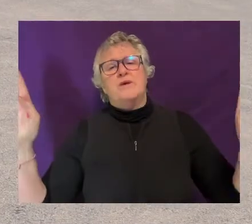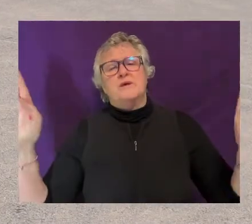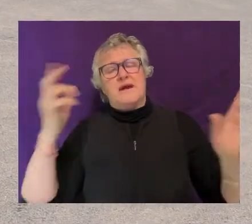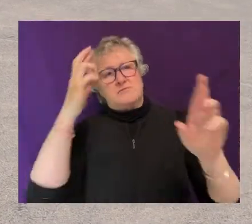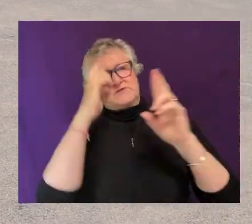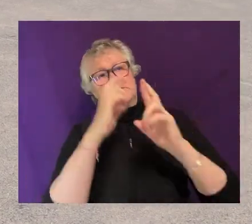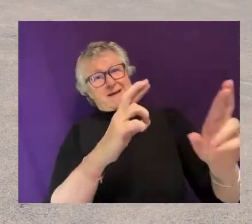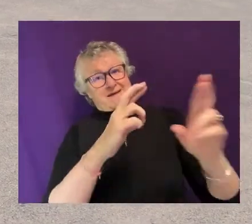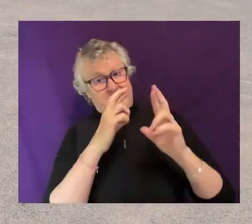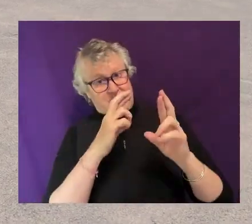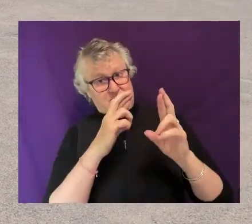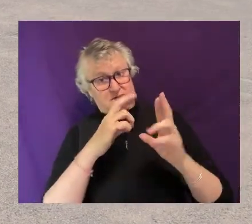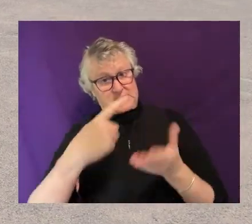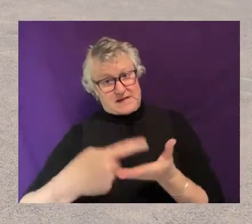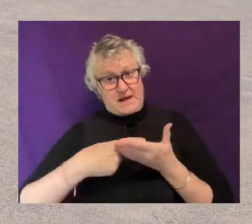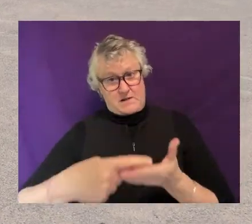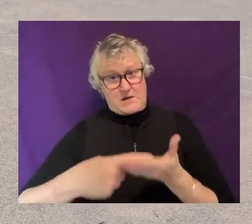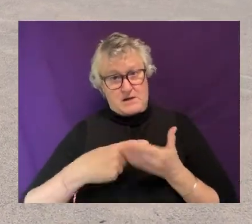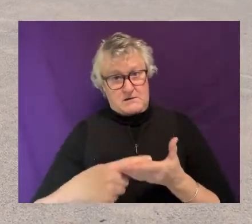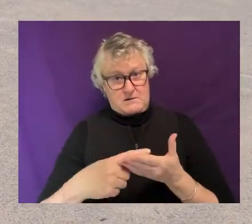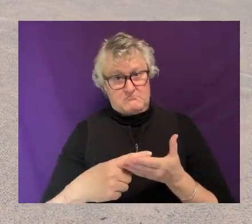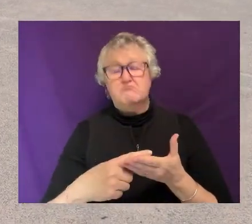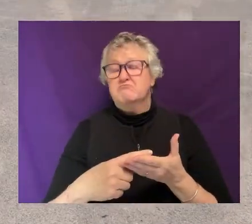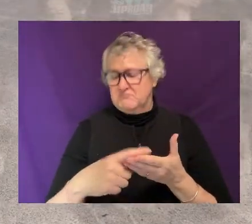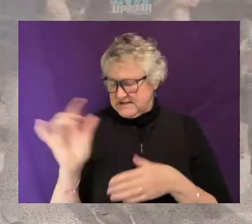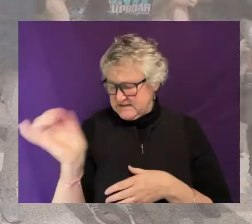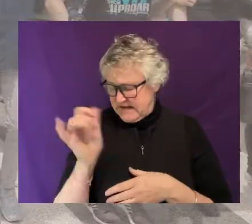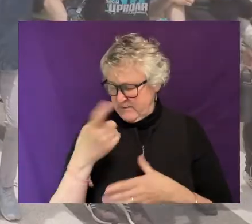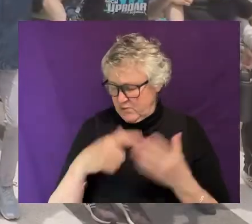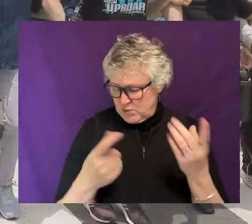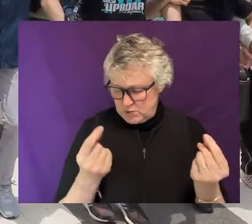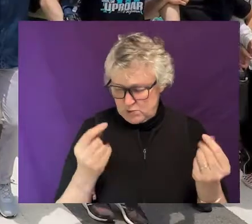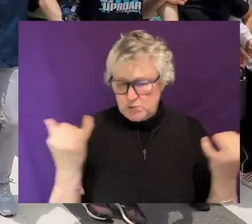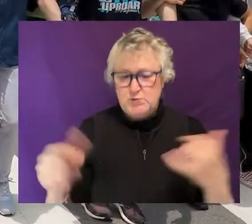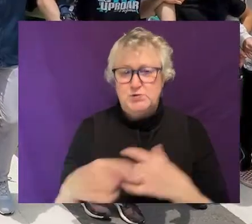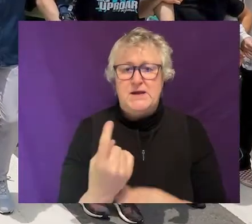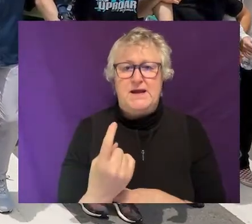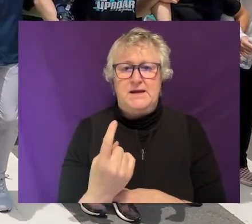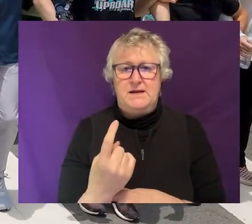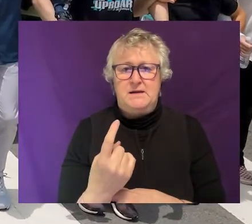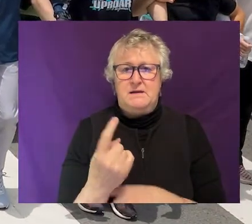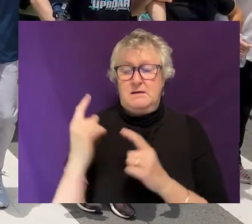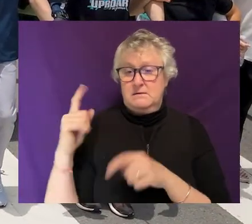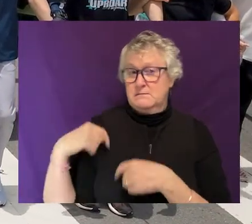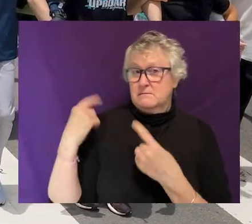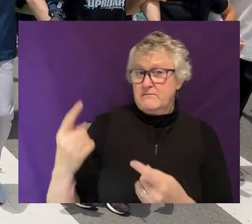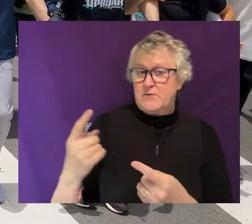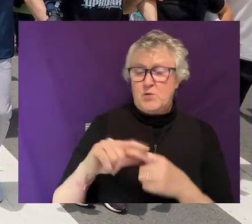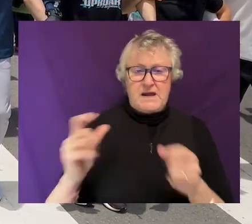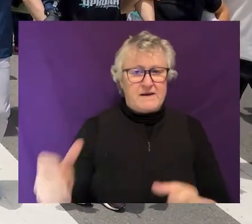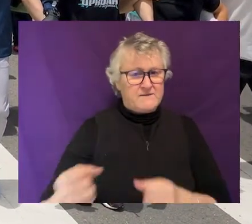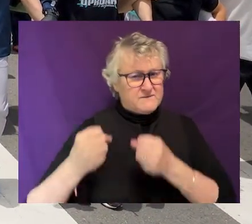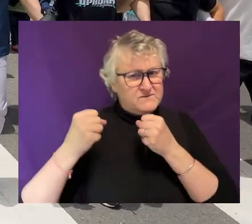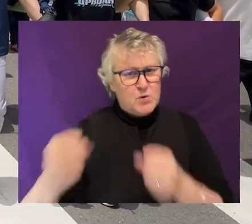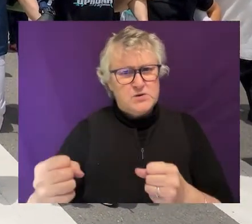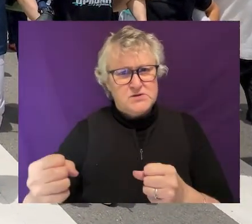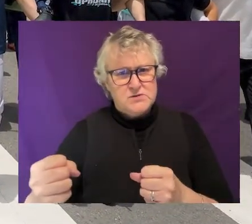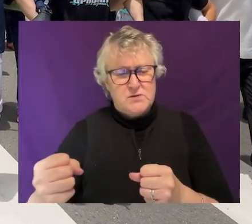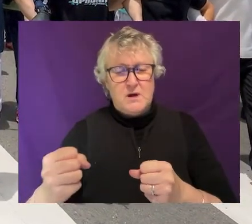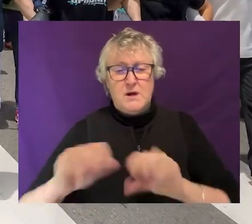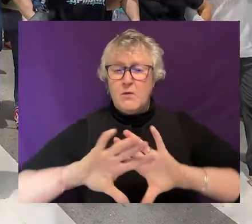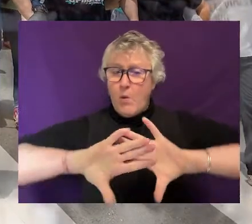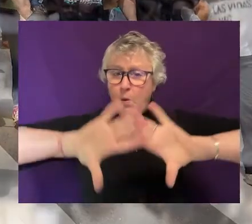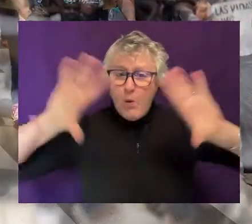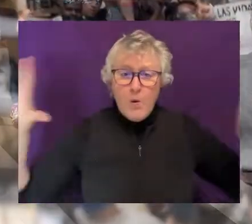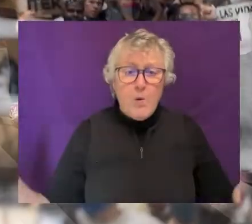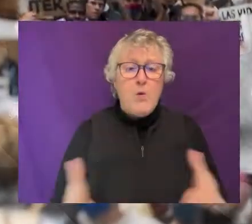today. While the past 2 years have tested our Triton fortitude, our entire community has come together to face